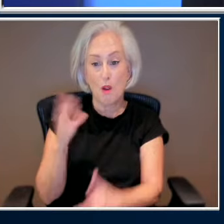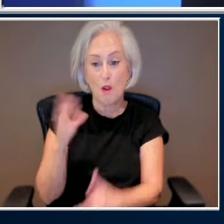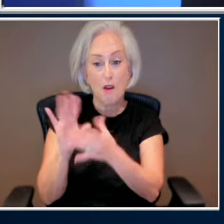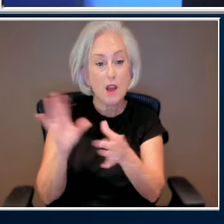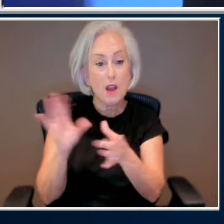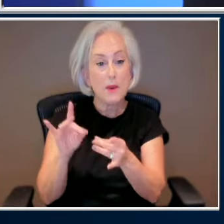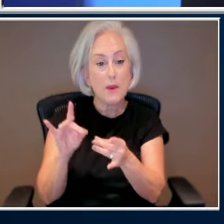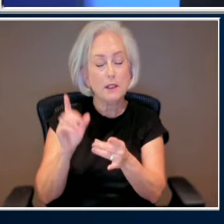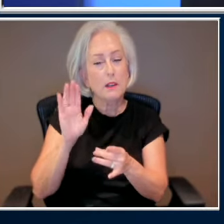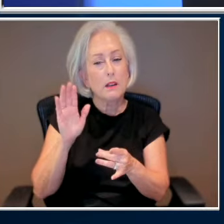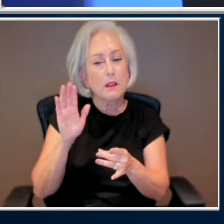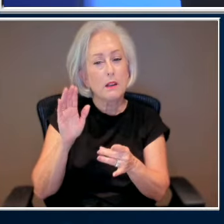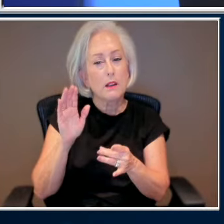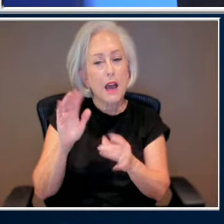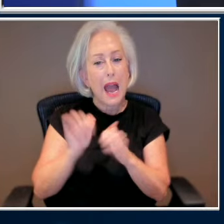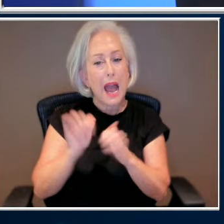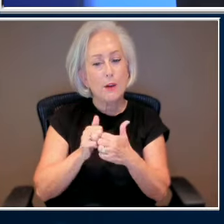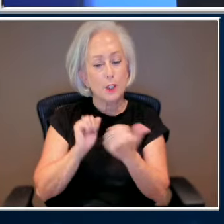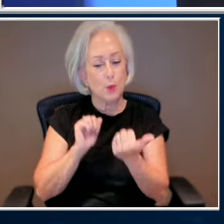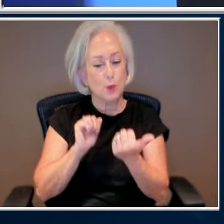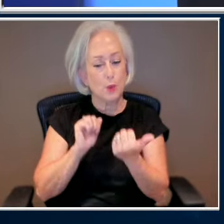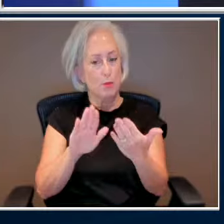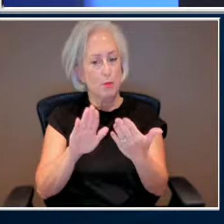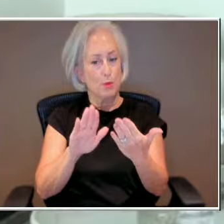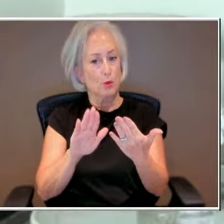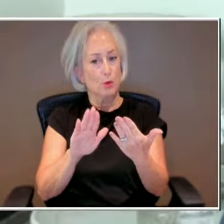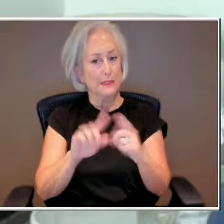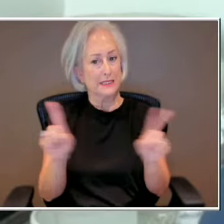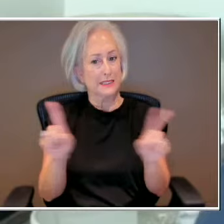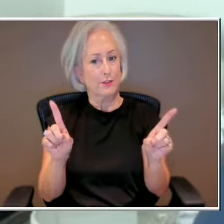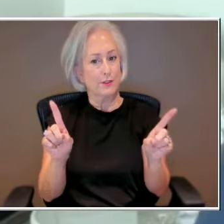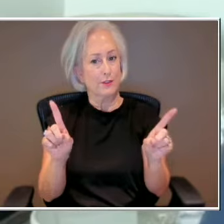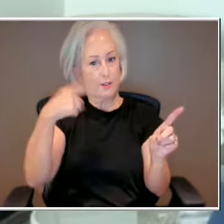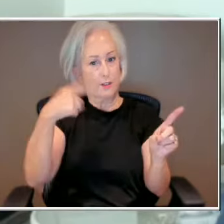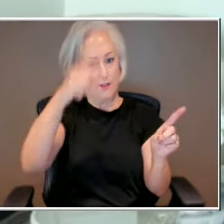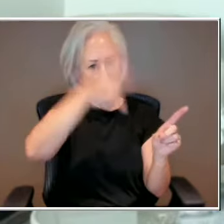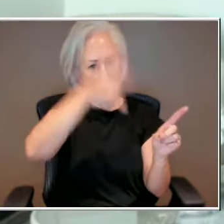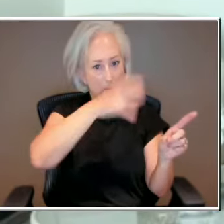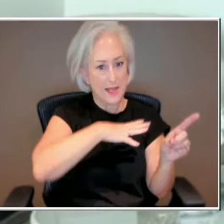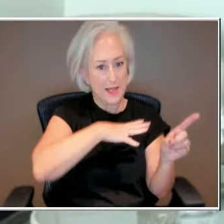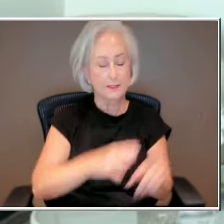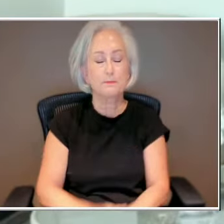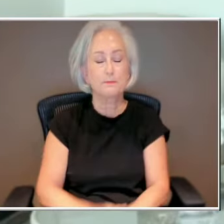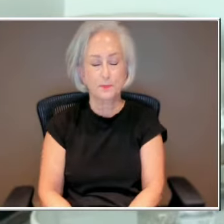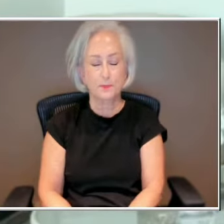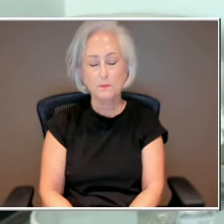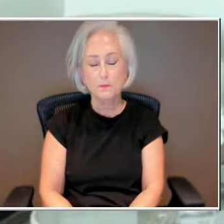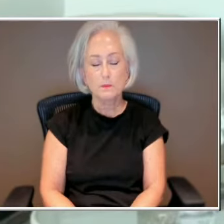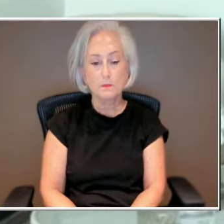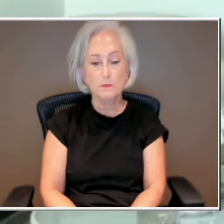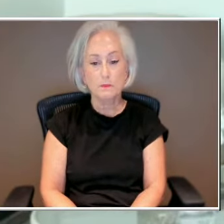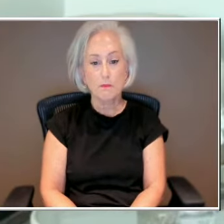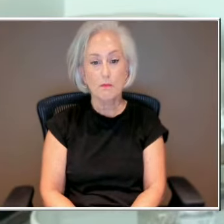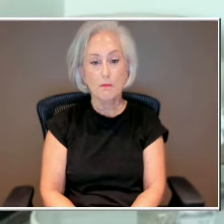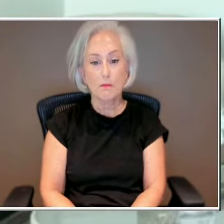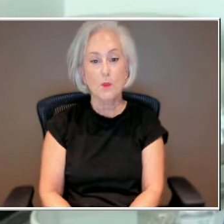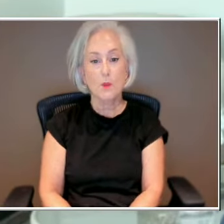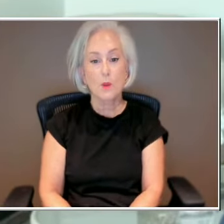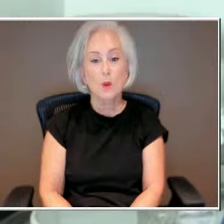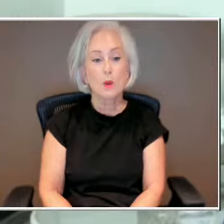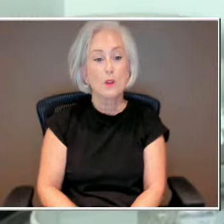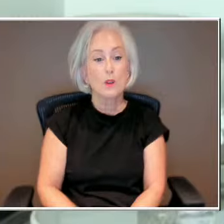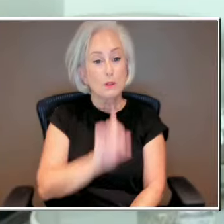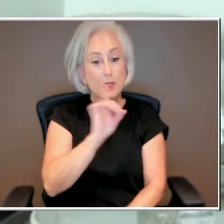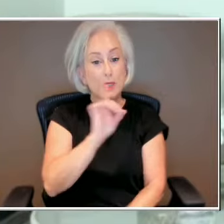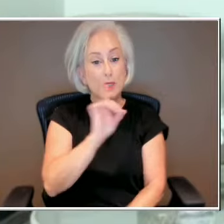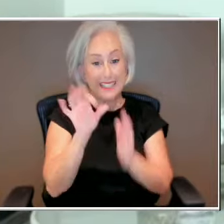for male patients when you have the opportunity? Sure. I think what they were saying is to highlight just that men